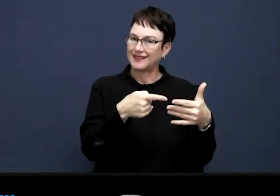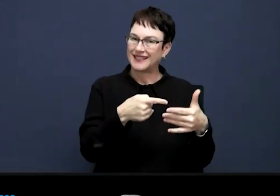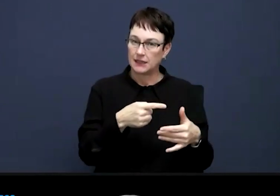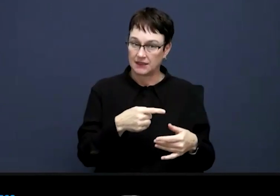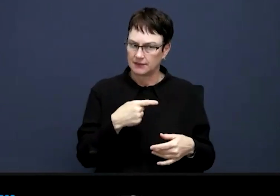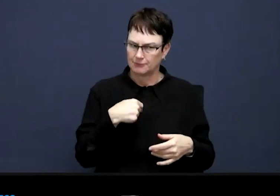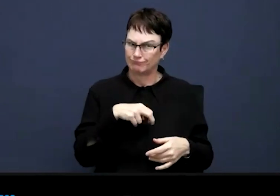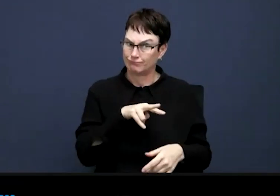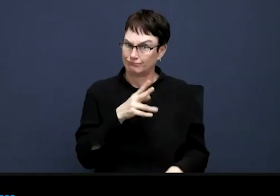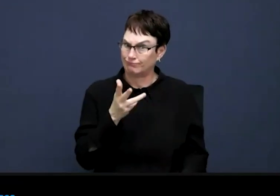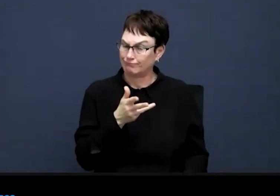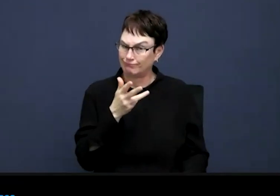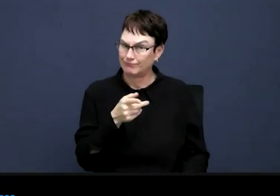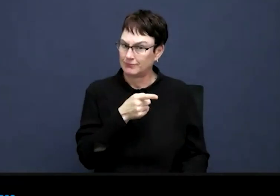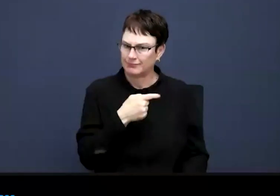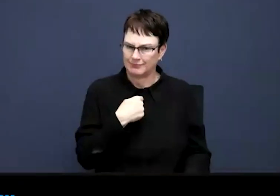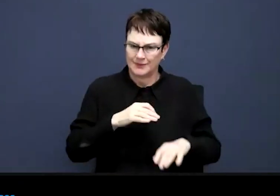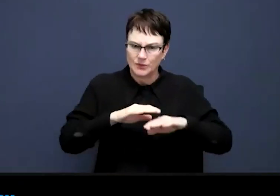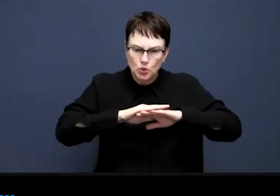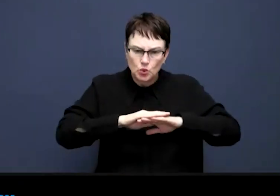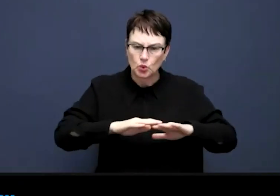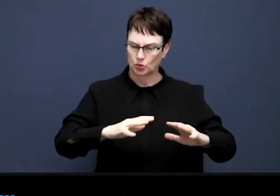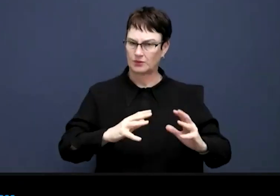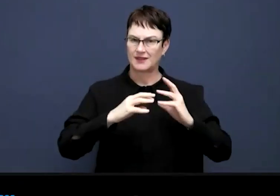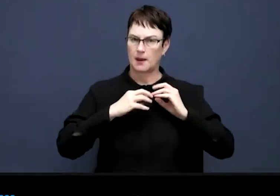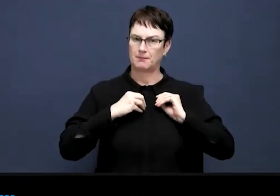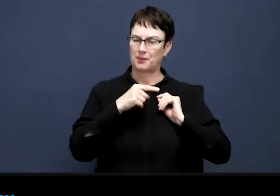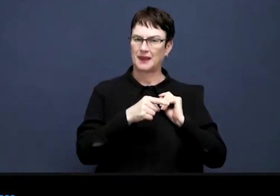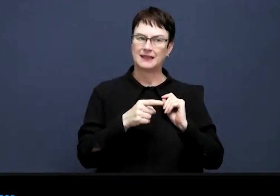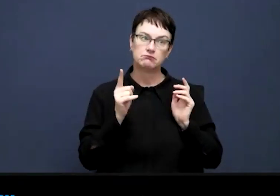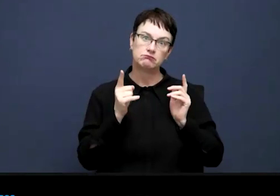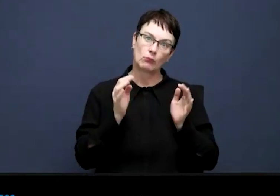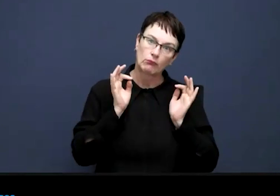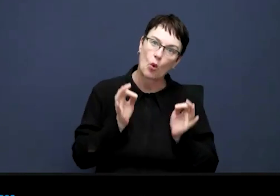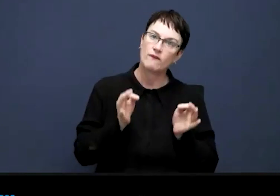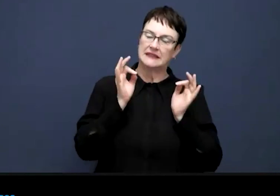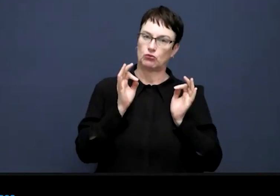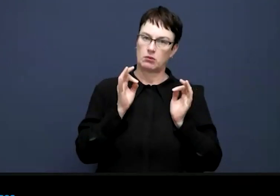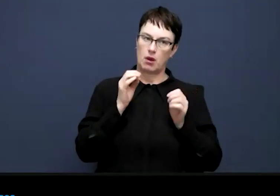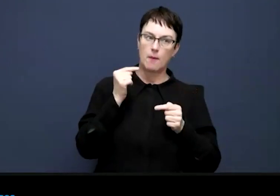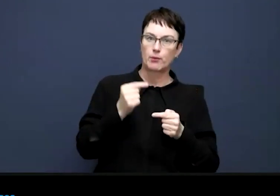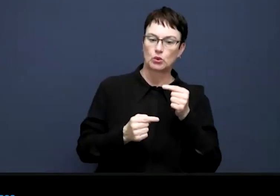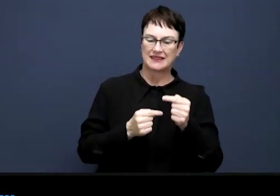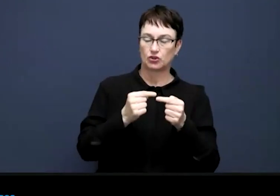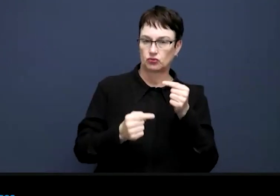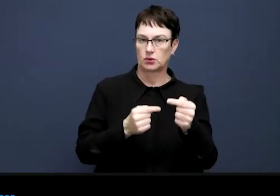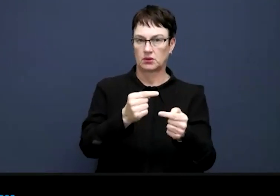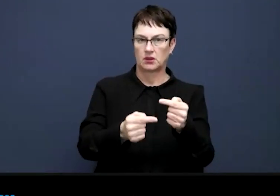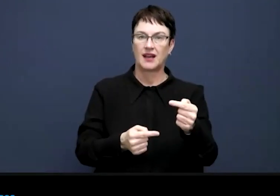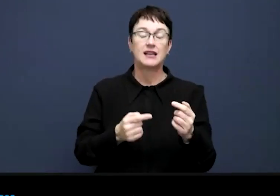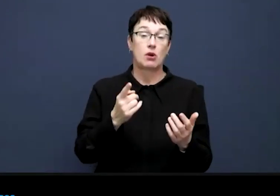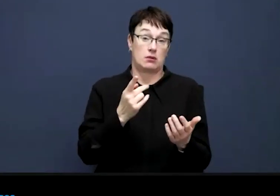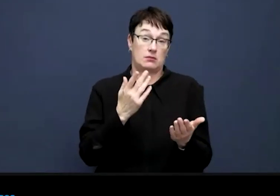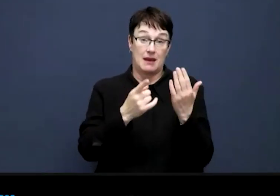acceptable for official procedures. Can you imagine getting a document about your tax procedure